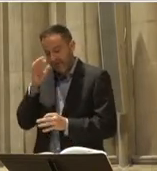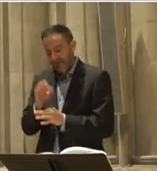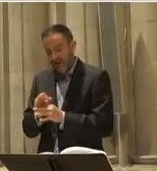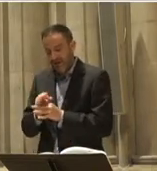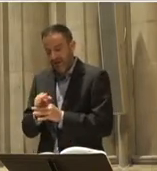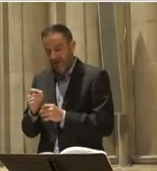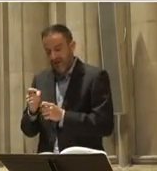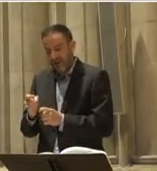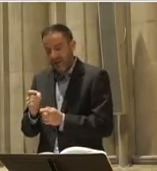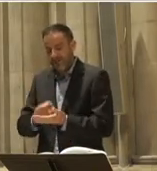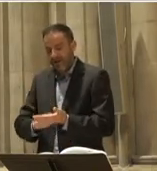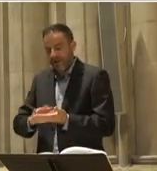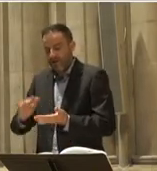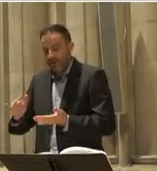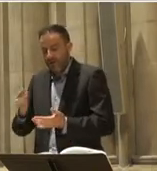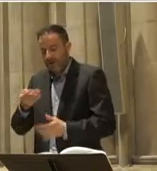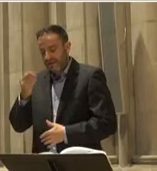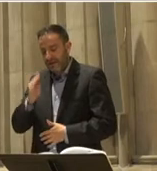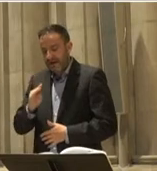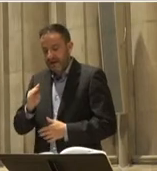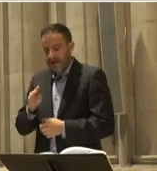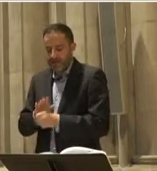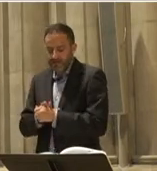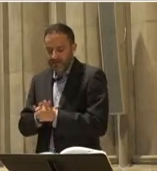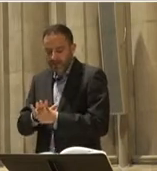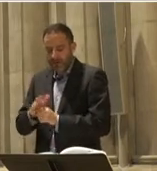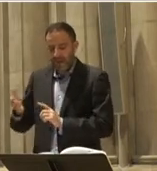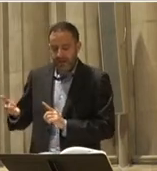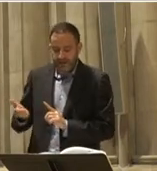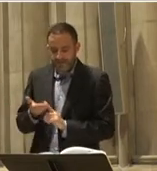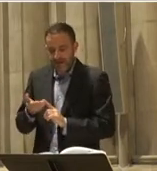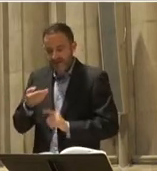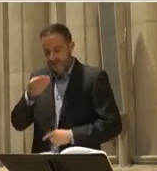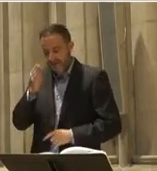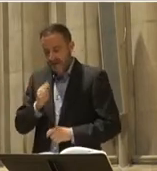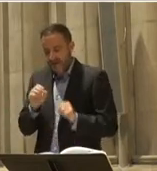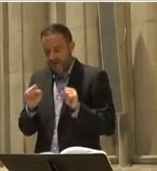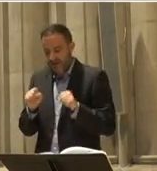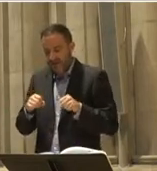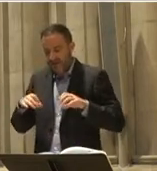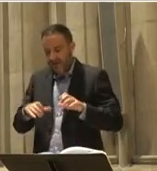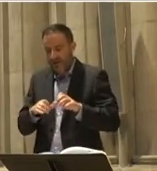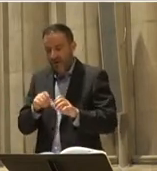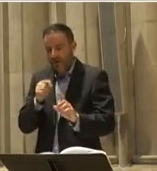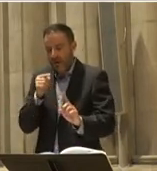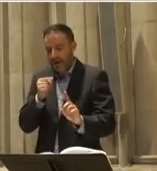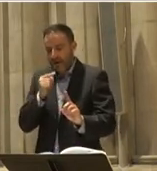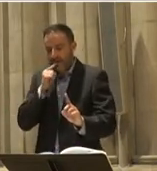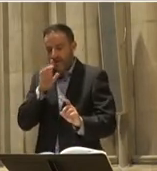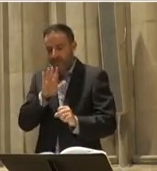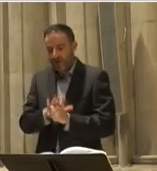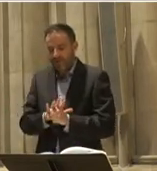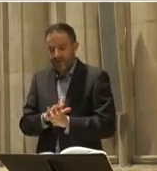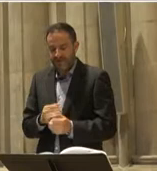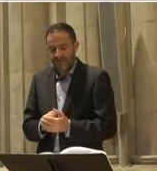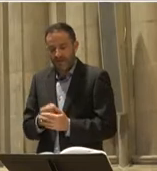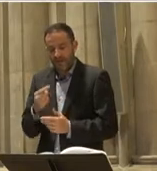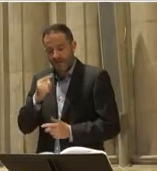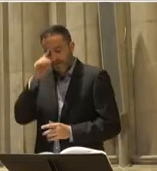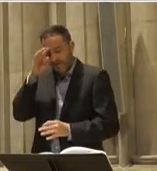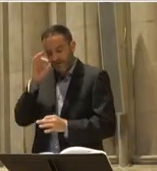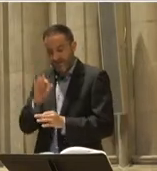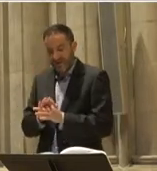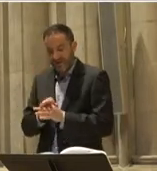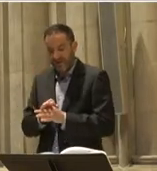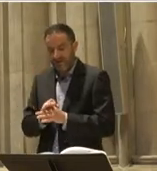he gave glory to God, being fully convinced that God was able to do what he had promised. Therefore,